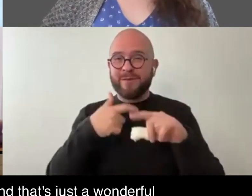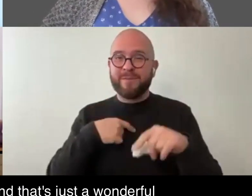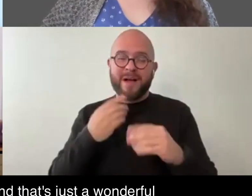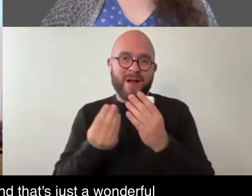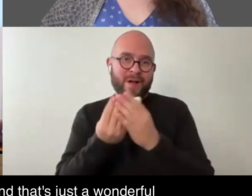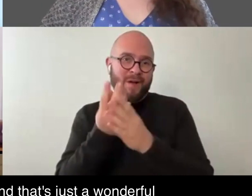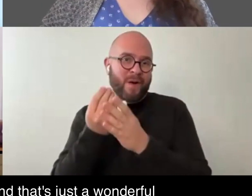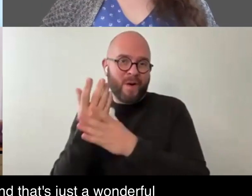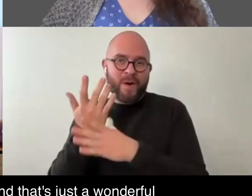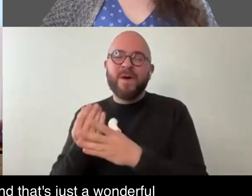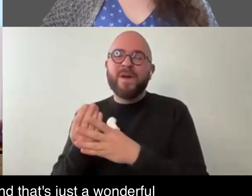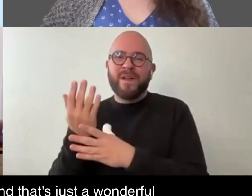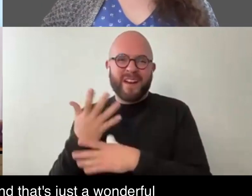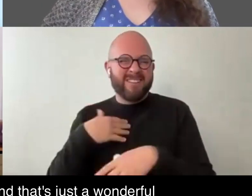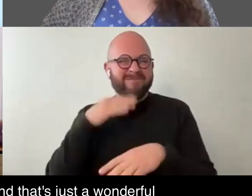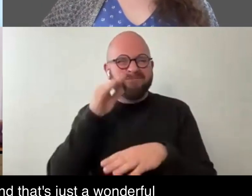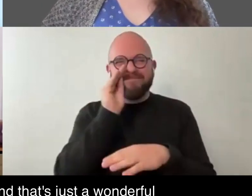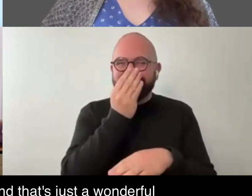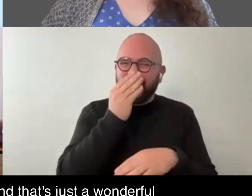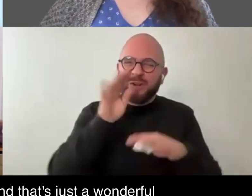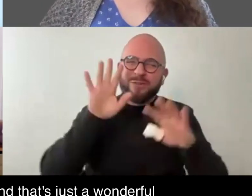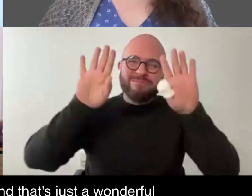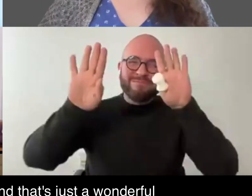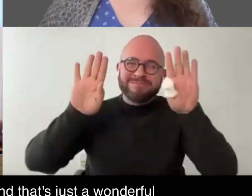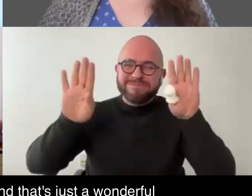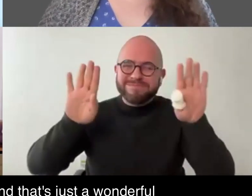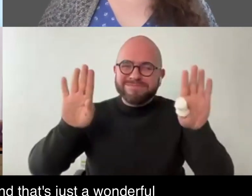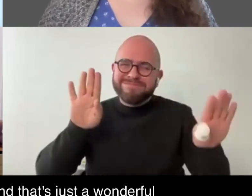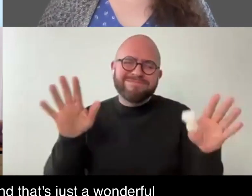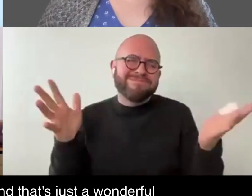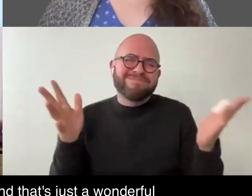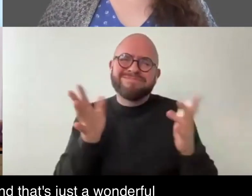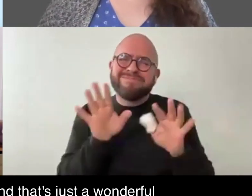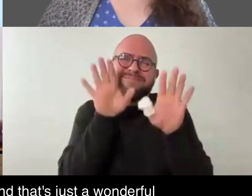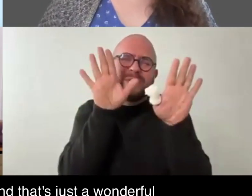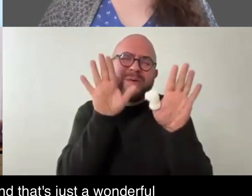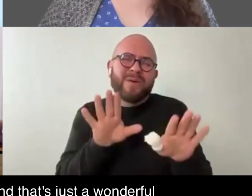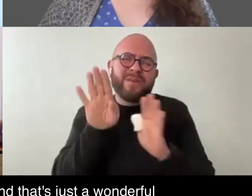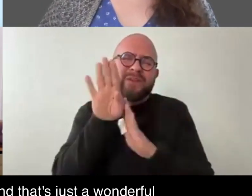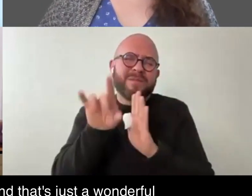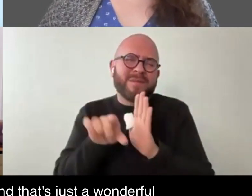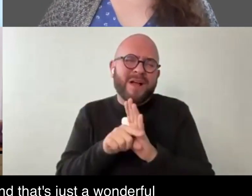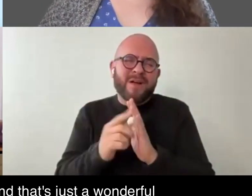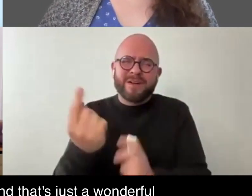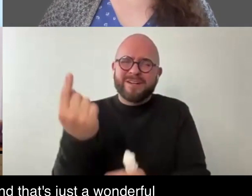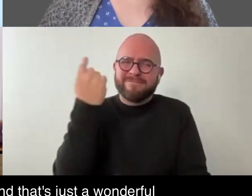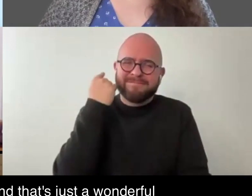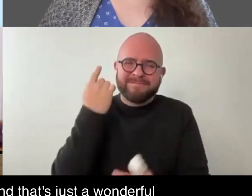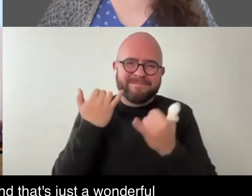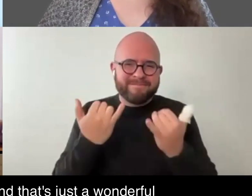flowers. And that's just a wonderful backdrop to have today.